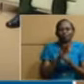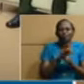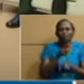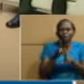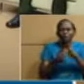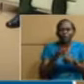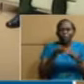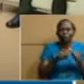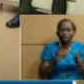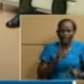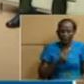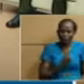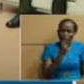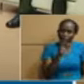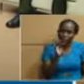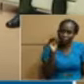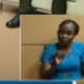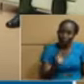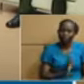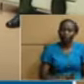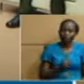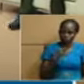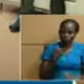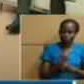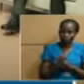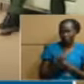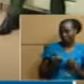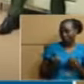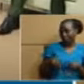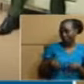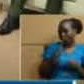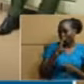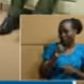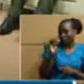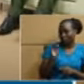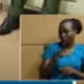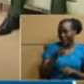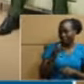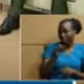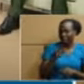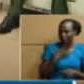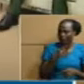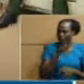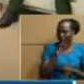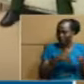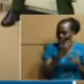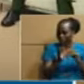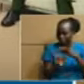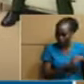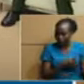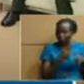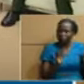our 20%. Those of us who work formal jobs, we will be asking about our 20%. But given your mandate,